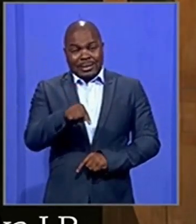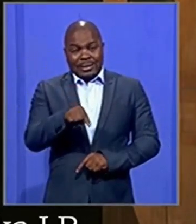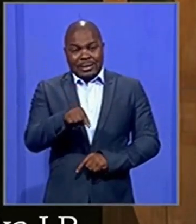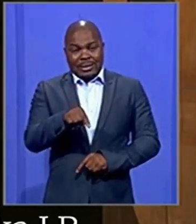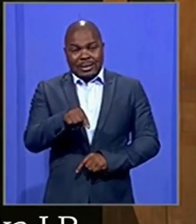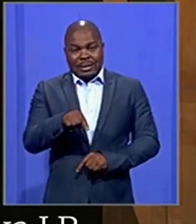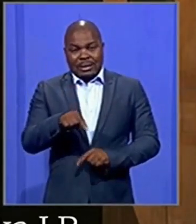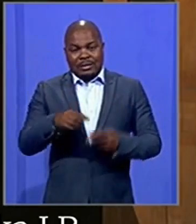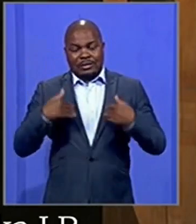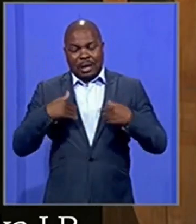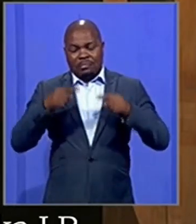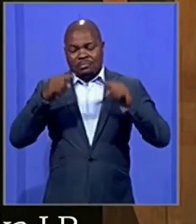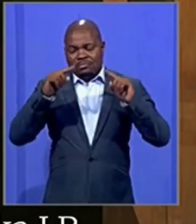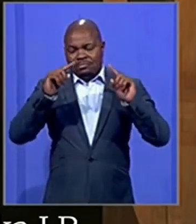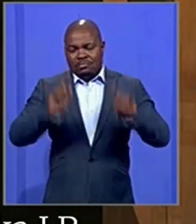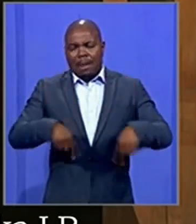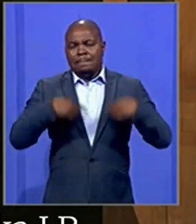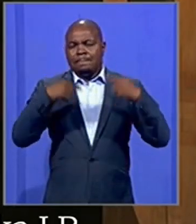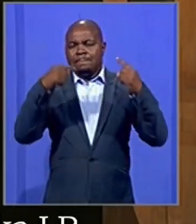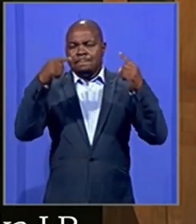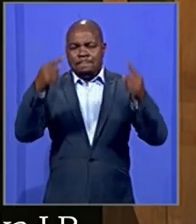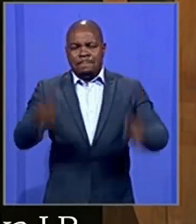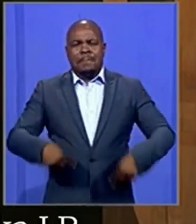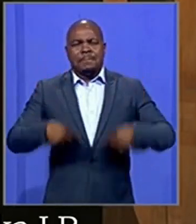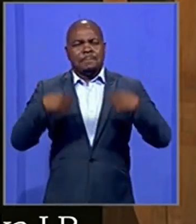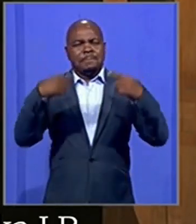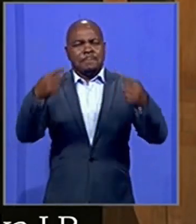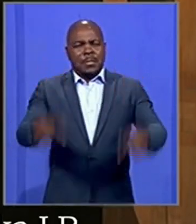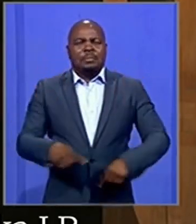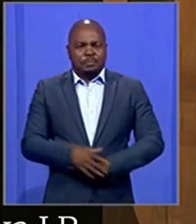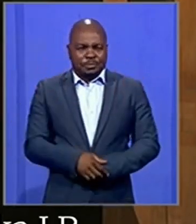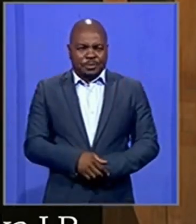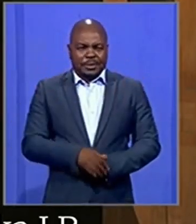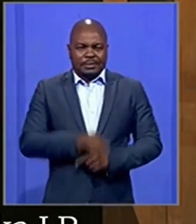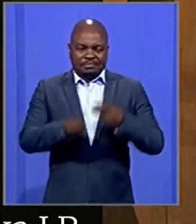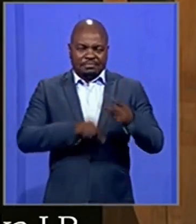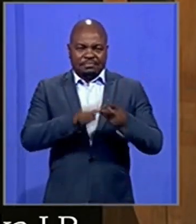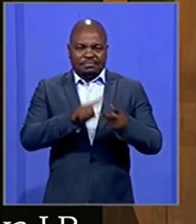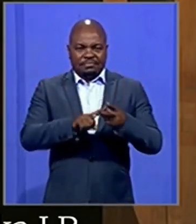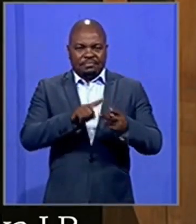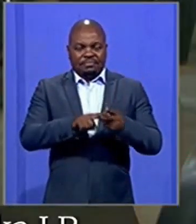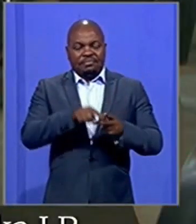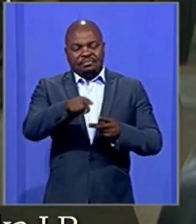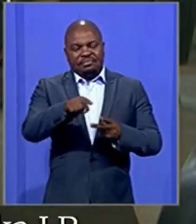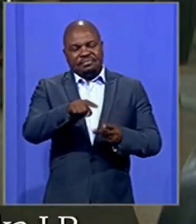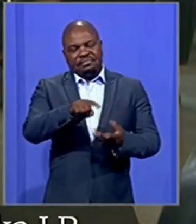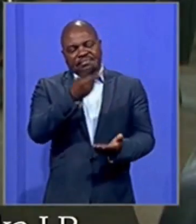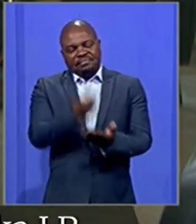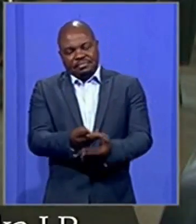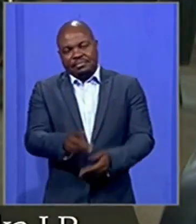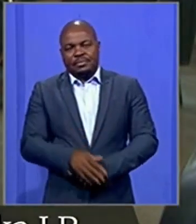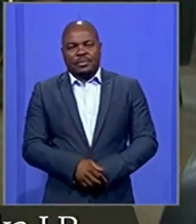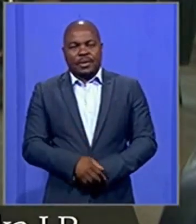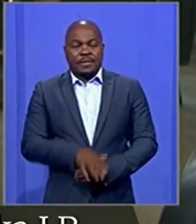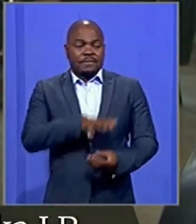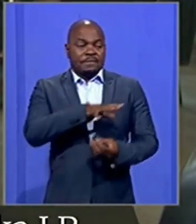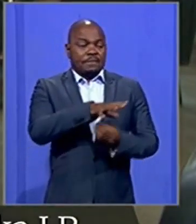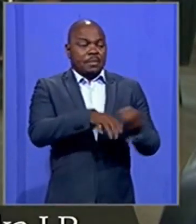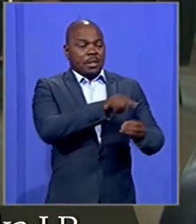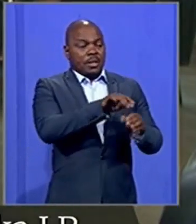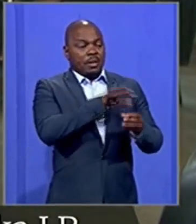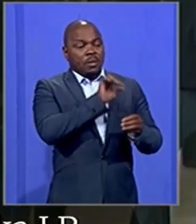to tumble. One boom, boom, boom, we landed on the trees. Ba malapa a wa latlhegetswego